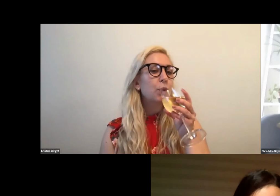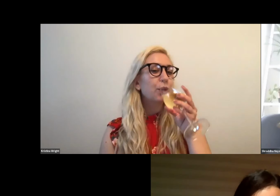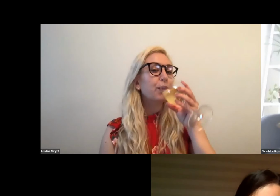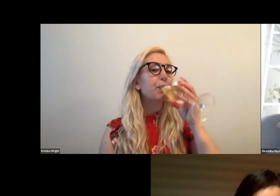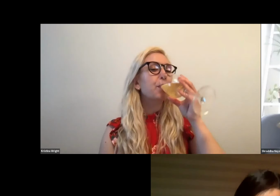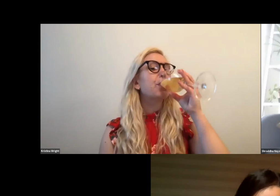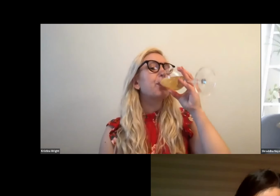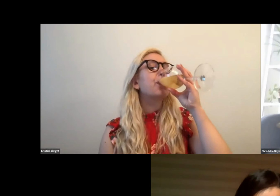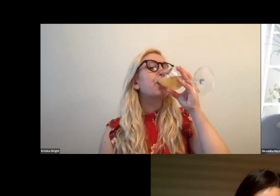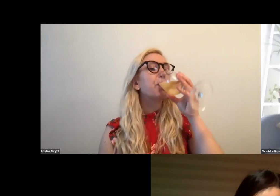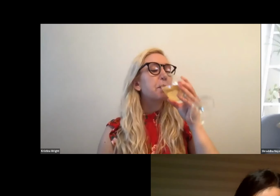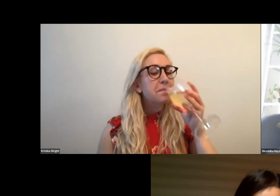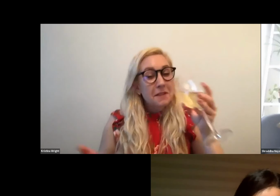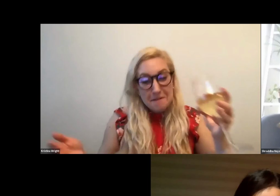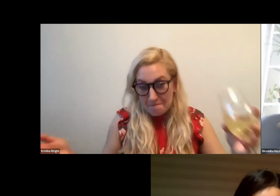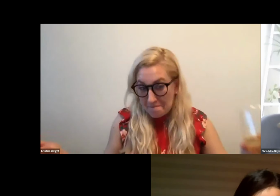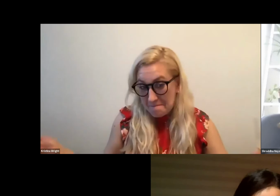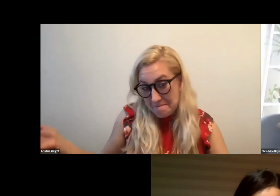microbiology.